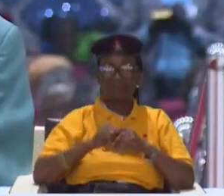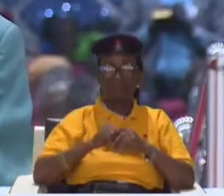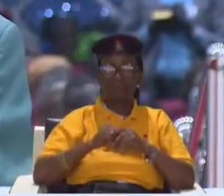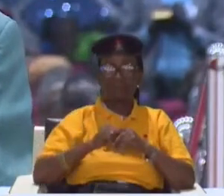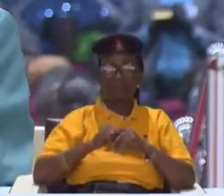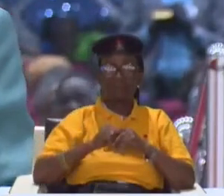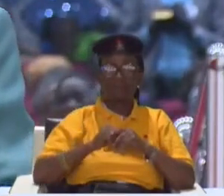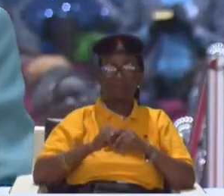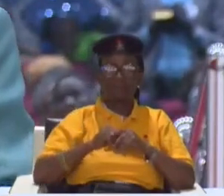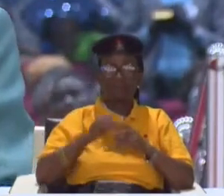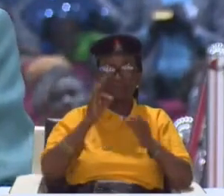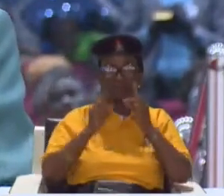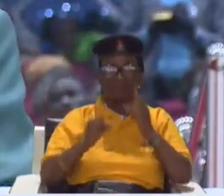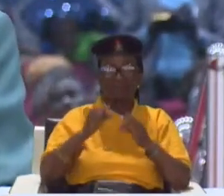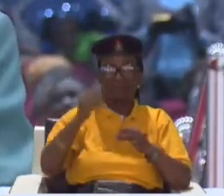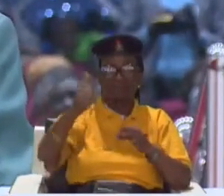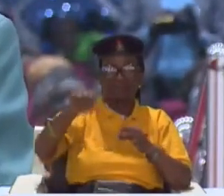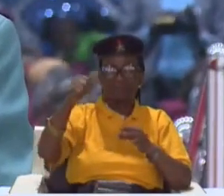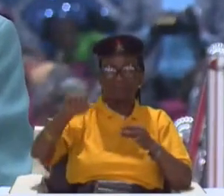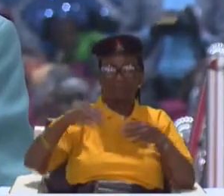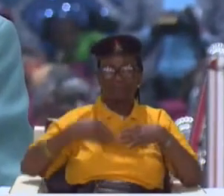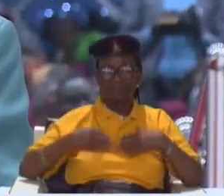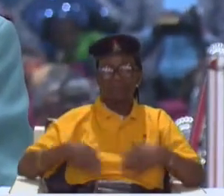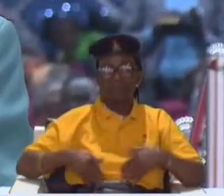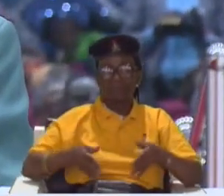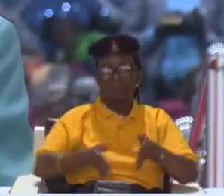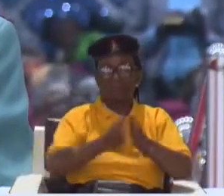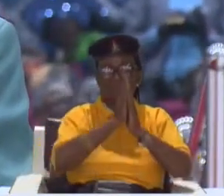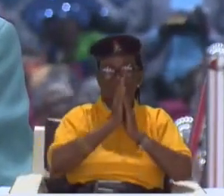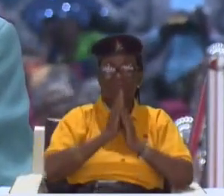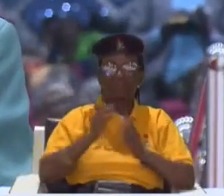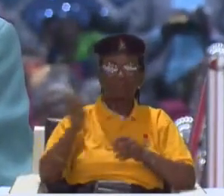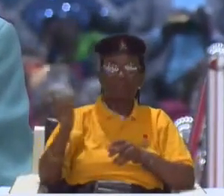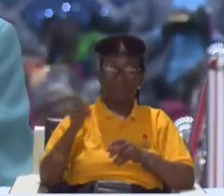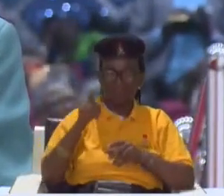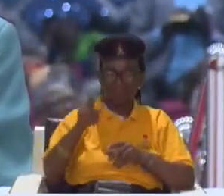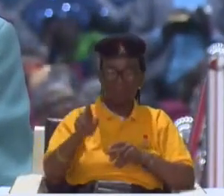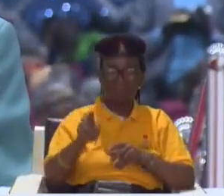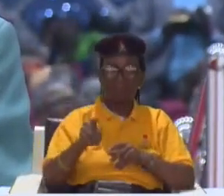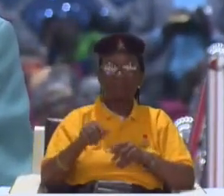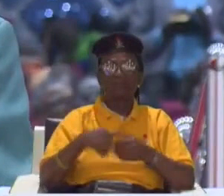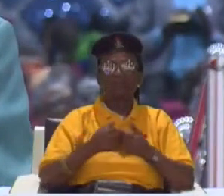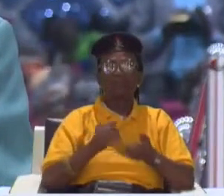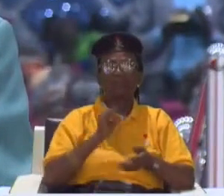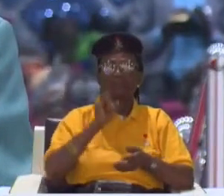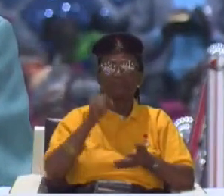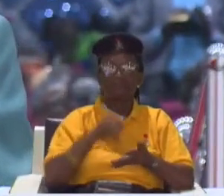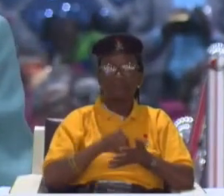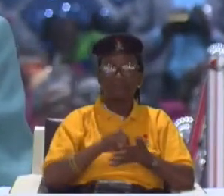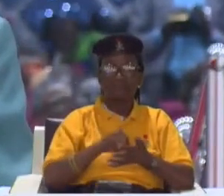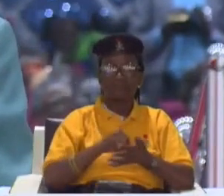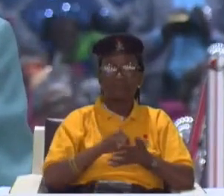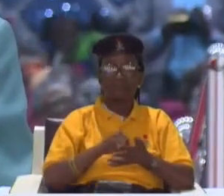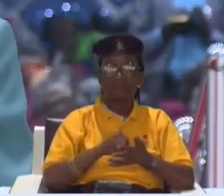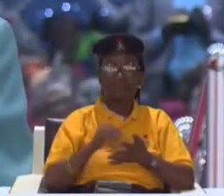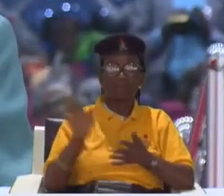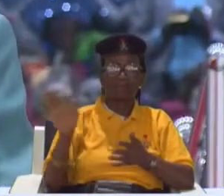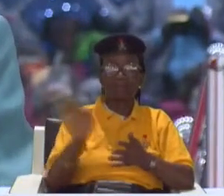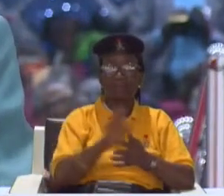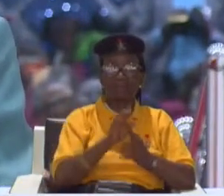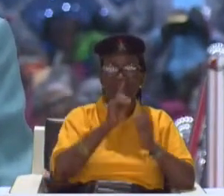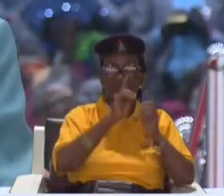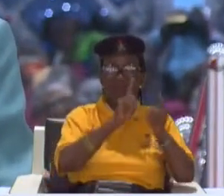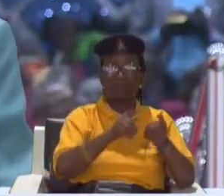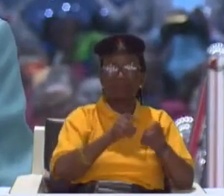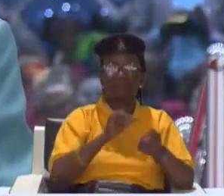If anybody asks you how are things, pe ta won eniyan ba bere lowo re pe bawo ni kan, your answer will be